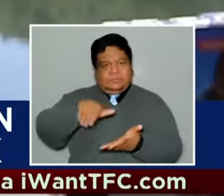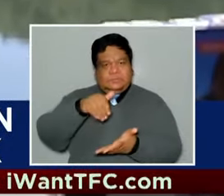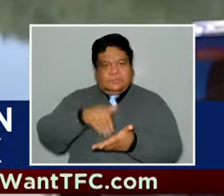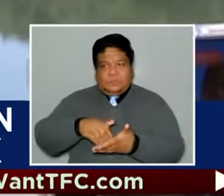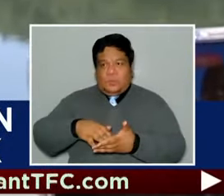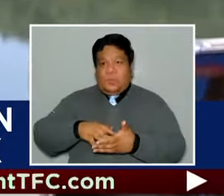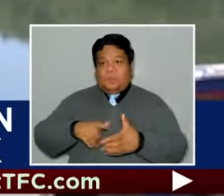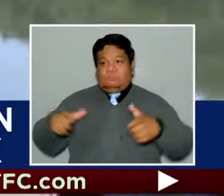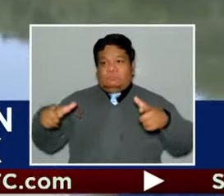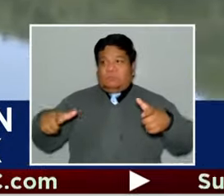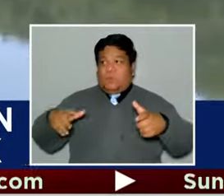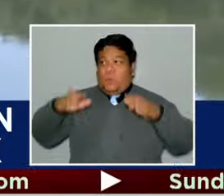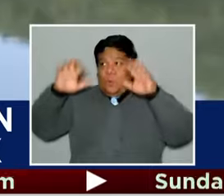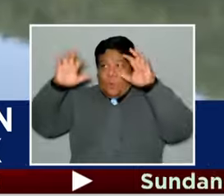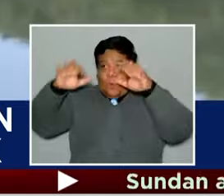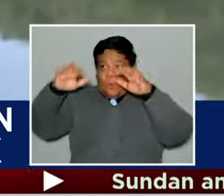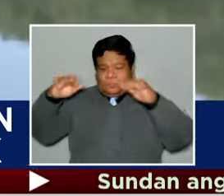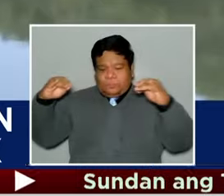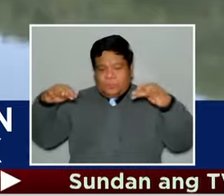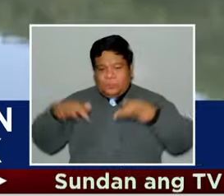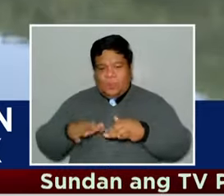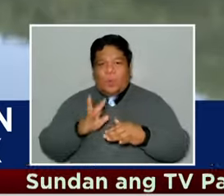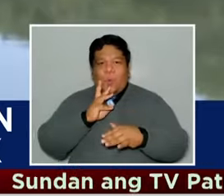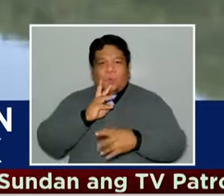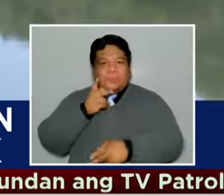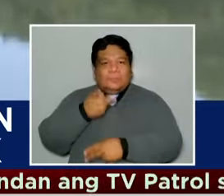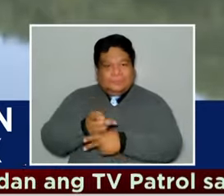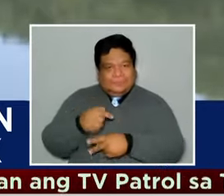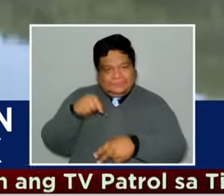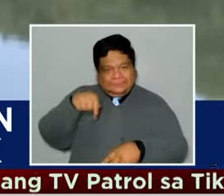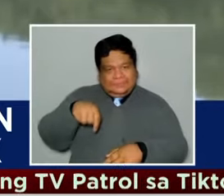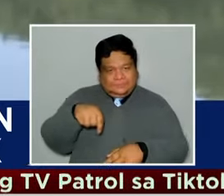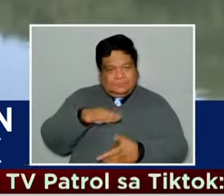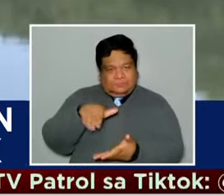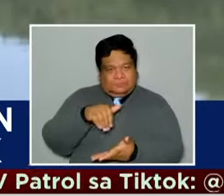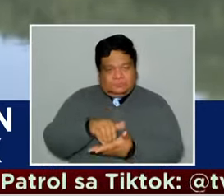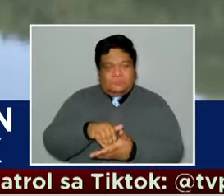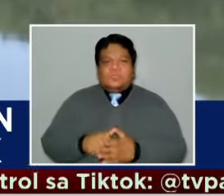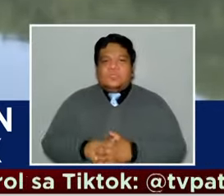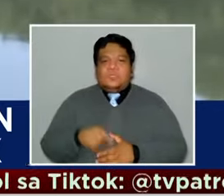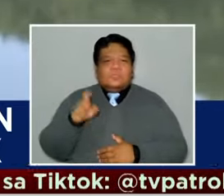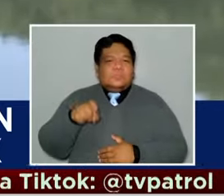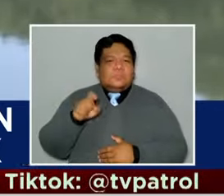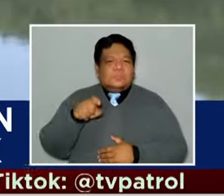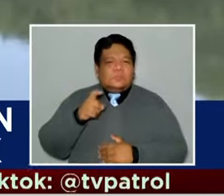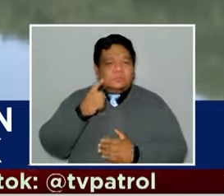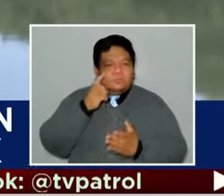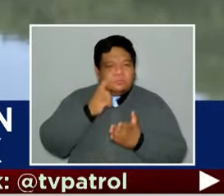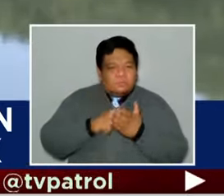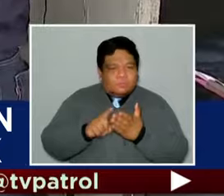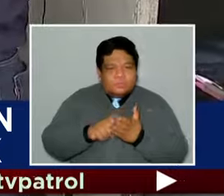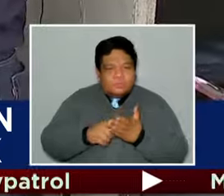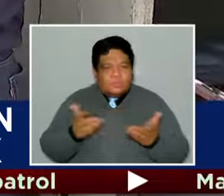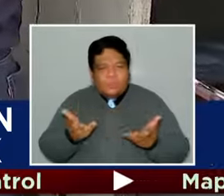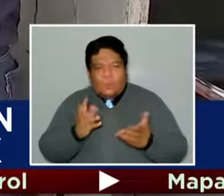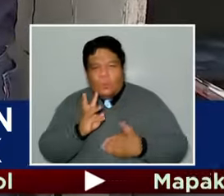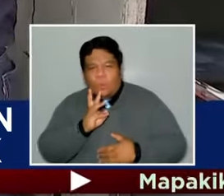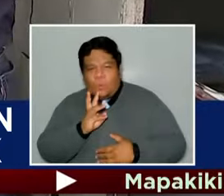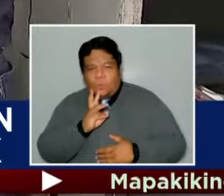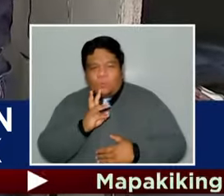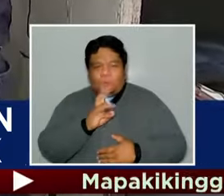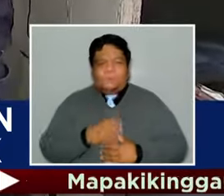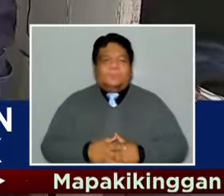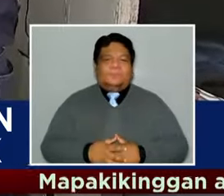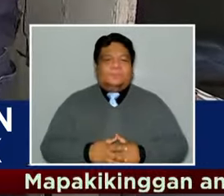of the Baguio Water District. And we need to see from the raw water going down. We will see